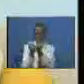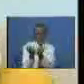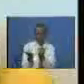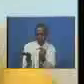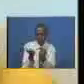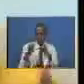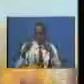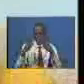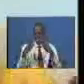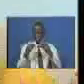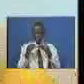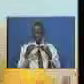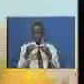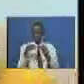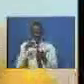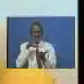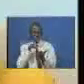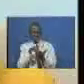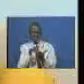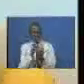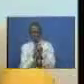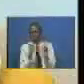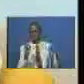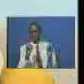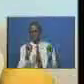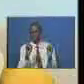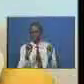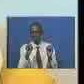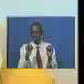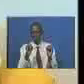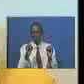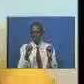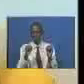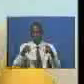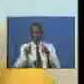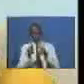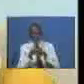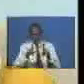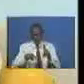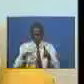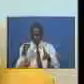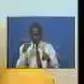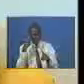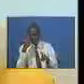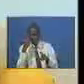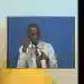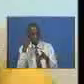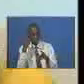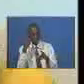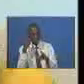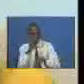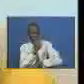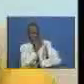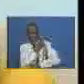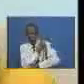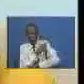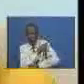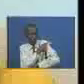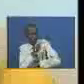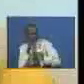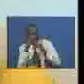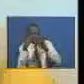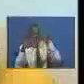a situation the situation as it is even I think somewhere or the other the medical profession also has